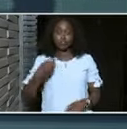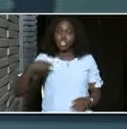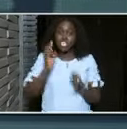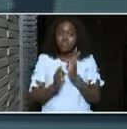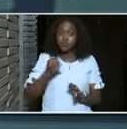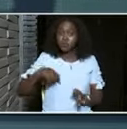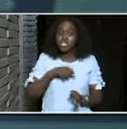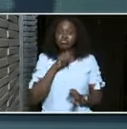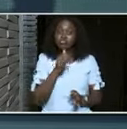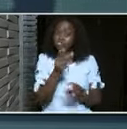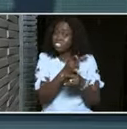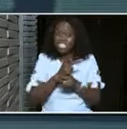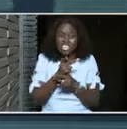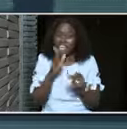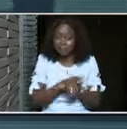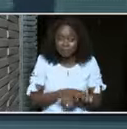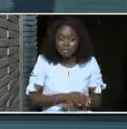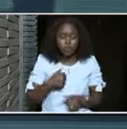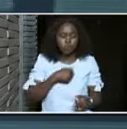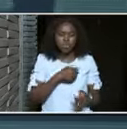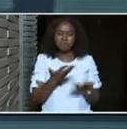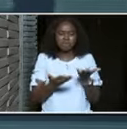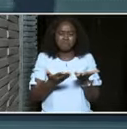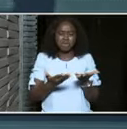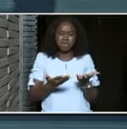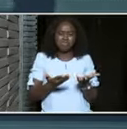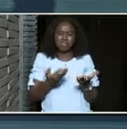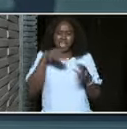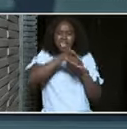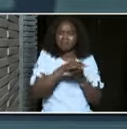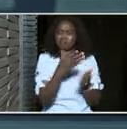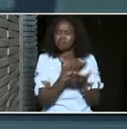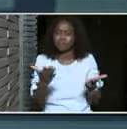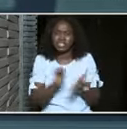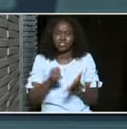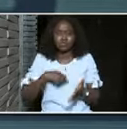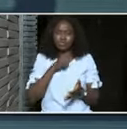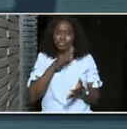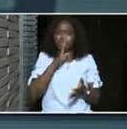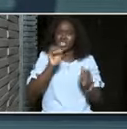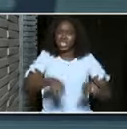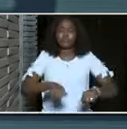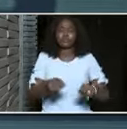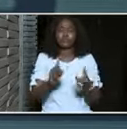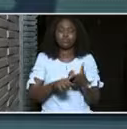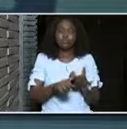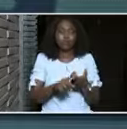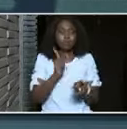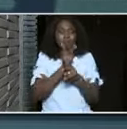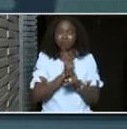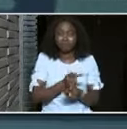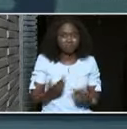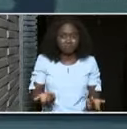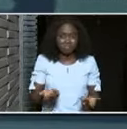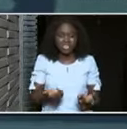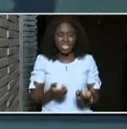careful, we may be walking into something that we will not be able to sustain with all these free this, free that, free that. It is good